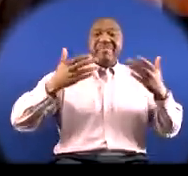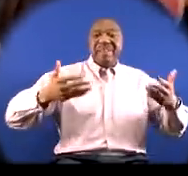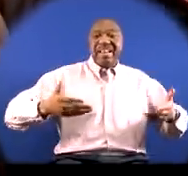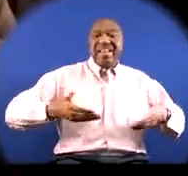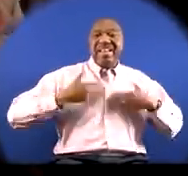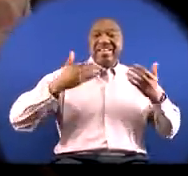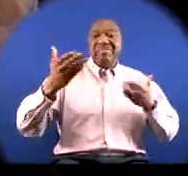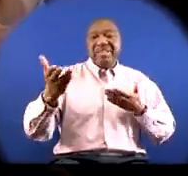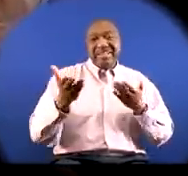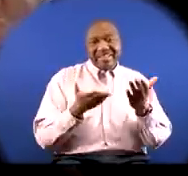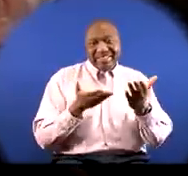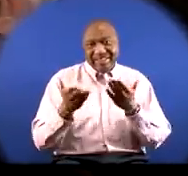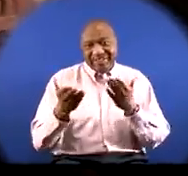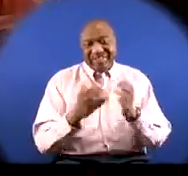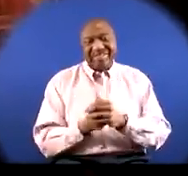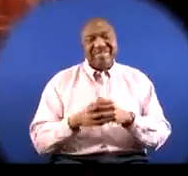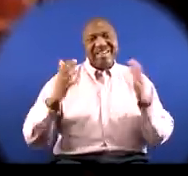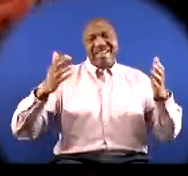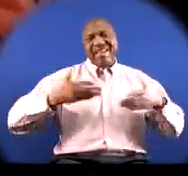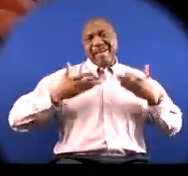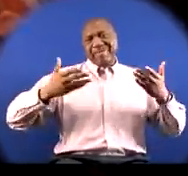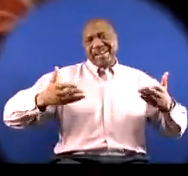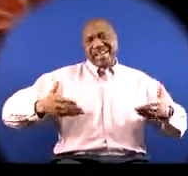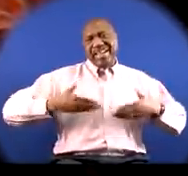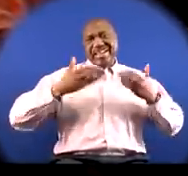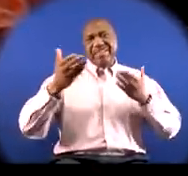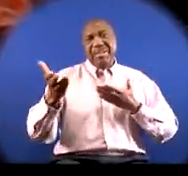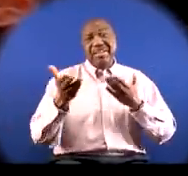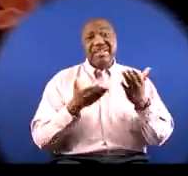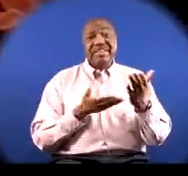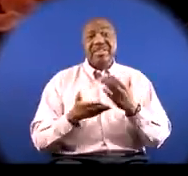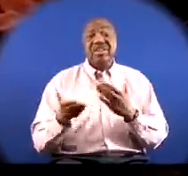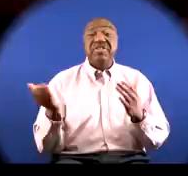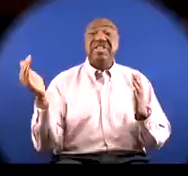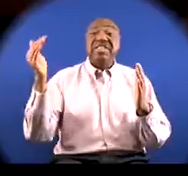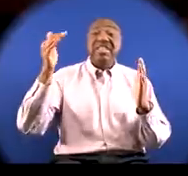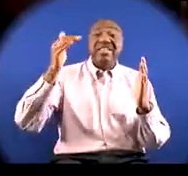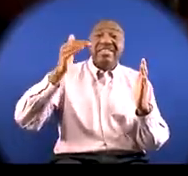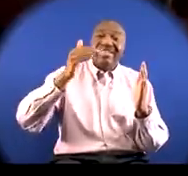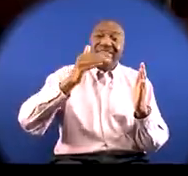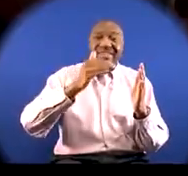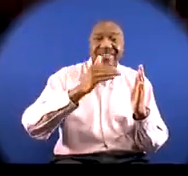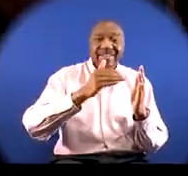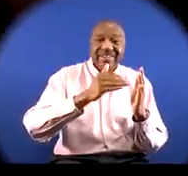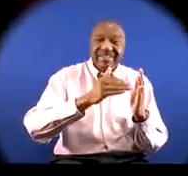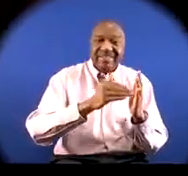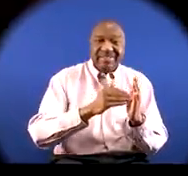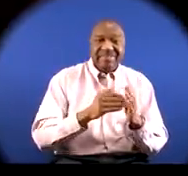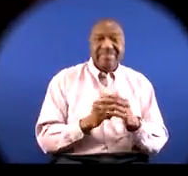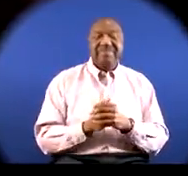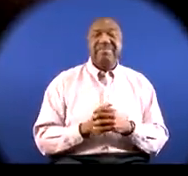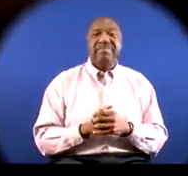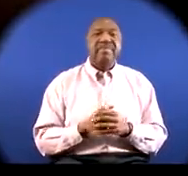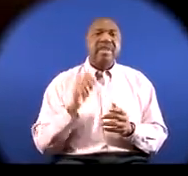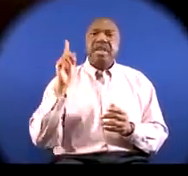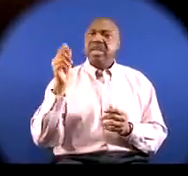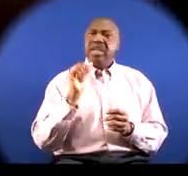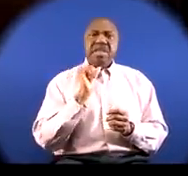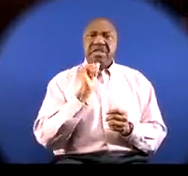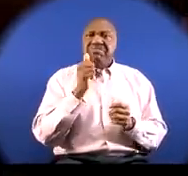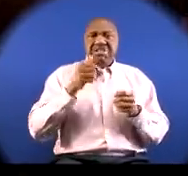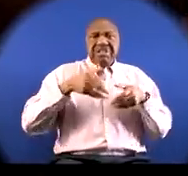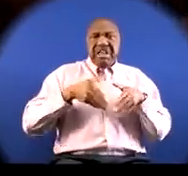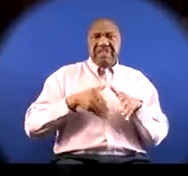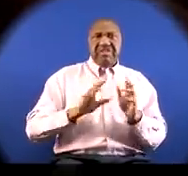Hallelujah, glad. Oh, yes, I'm glad to be in the service one more time. Yes, I am. You know